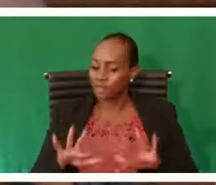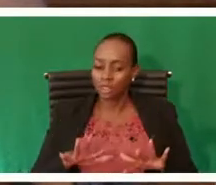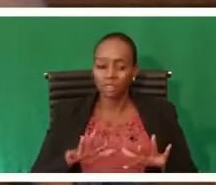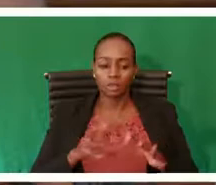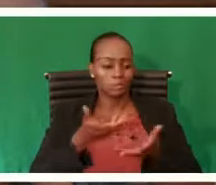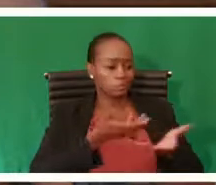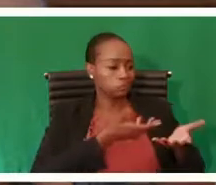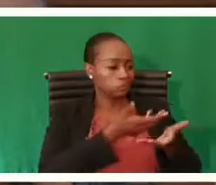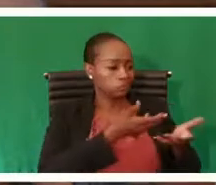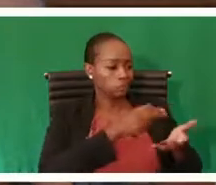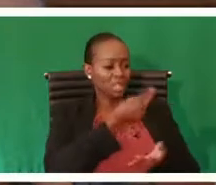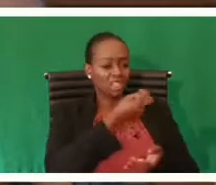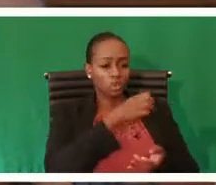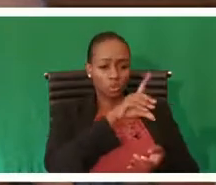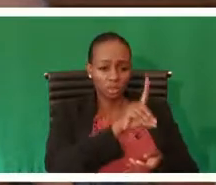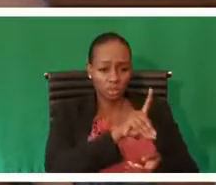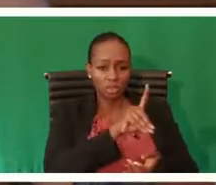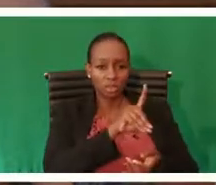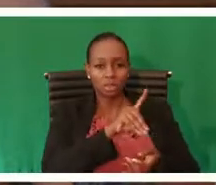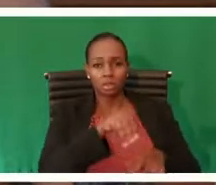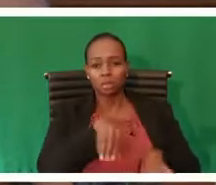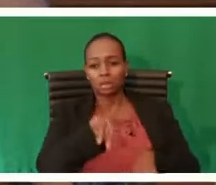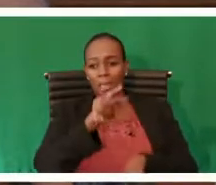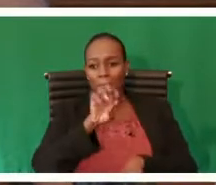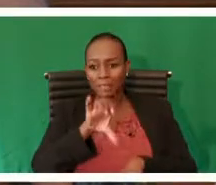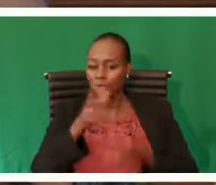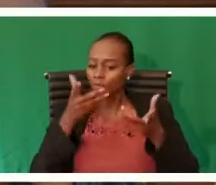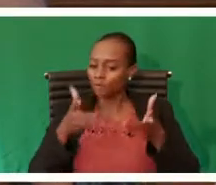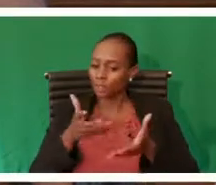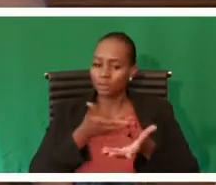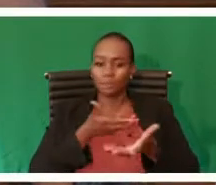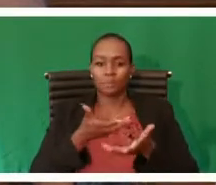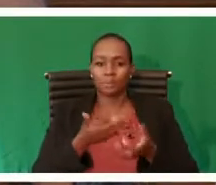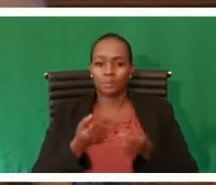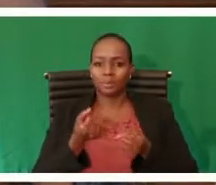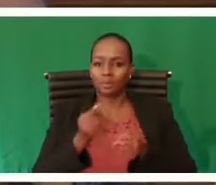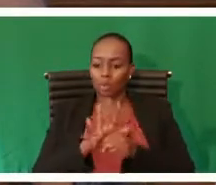these, so things are not going to be the same. It can't be COVID,